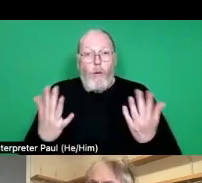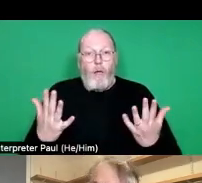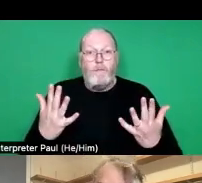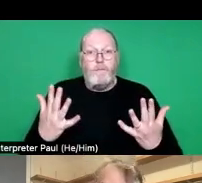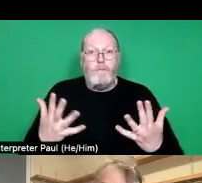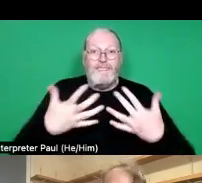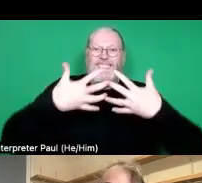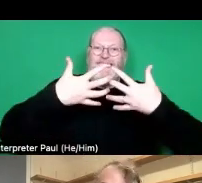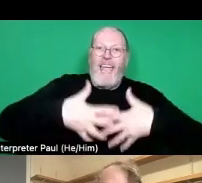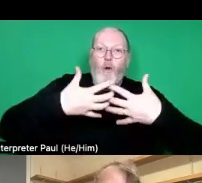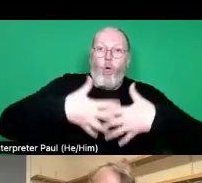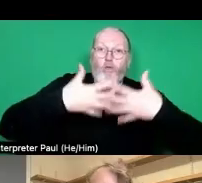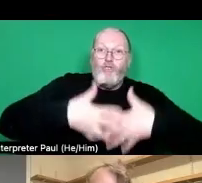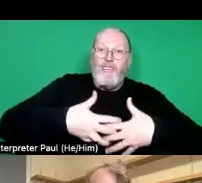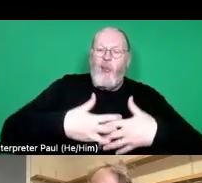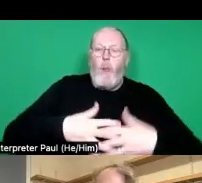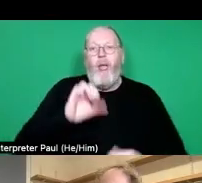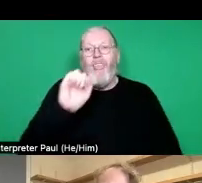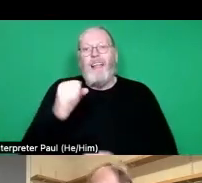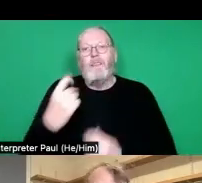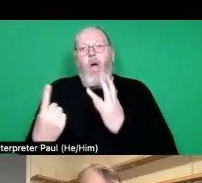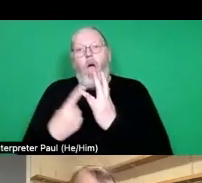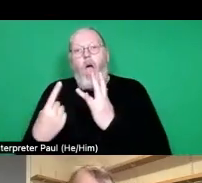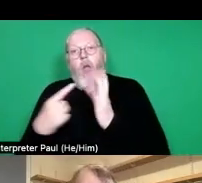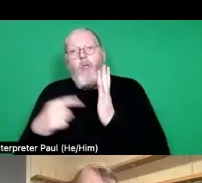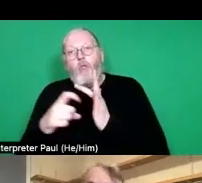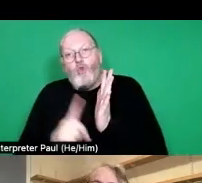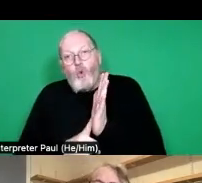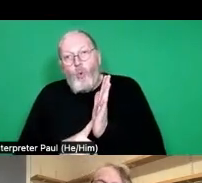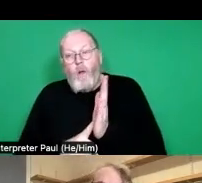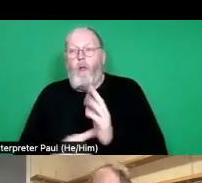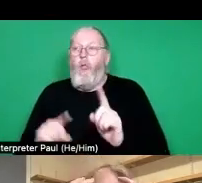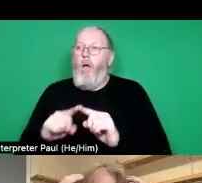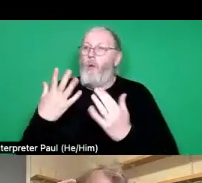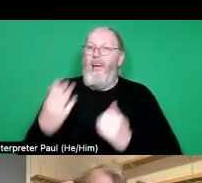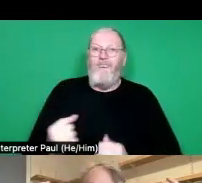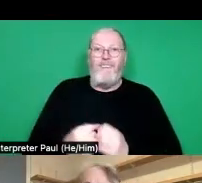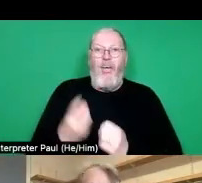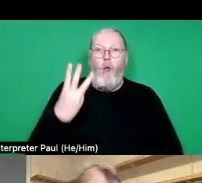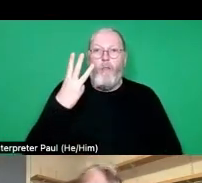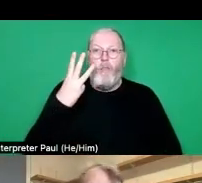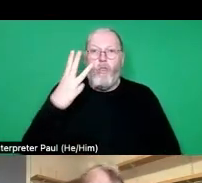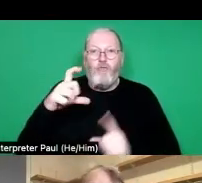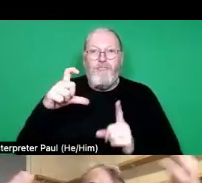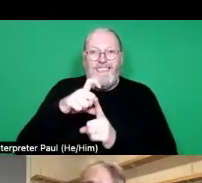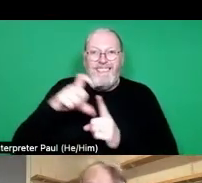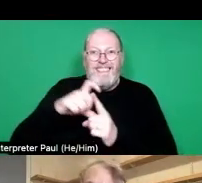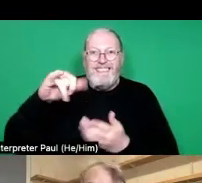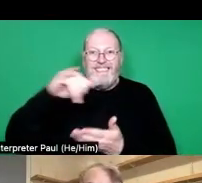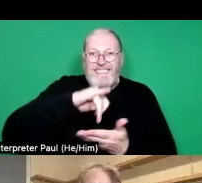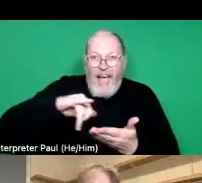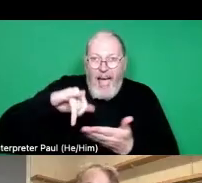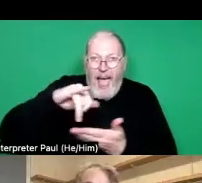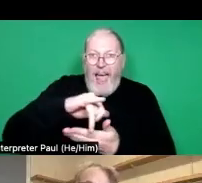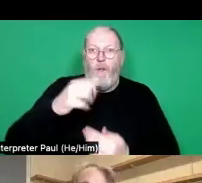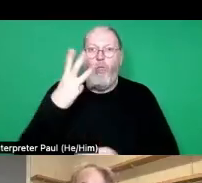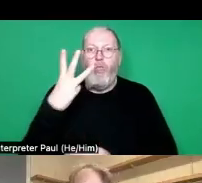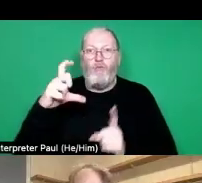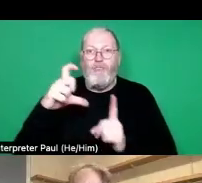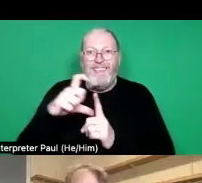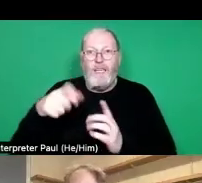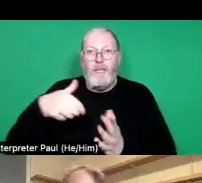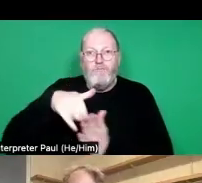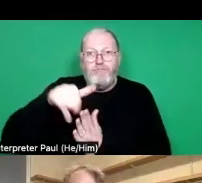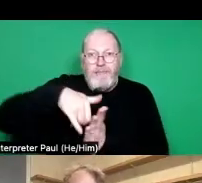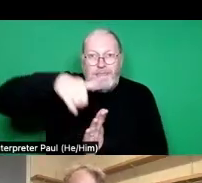box. Isn't it wonderful? We can use it in all these different ways with 3D scanning, printing, VR headsets, and you can do creative